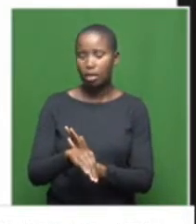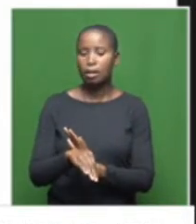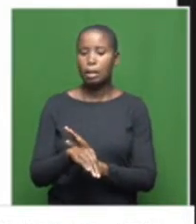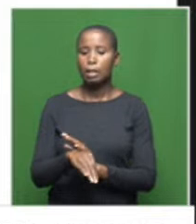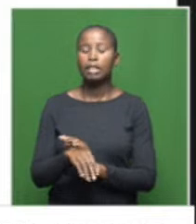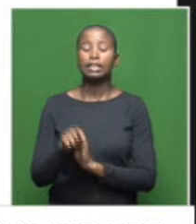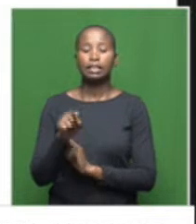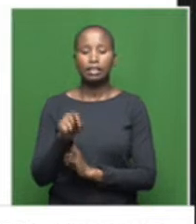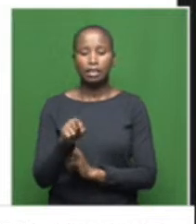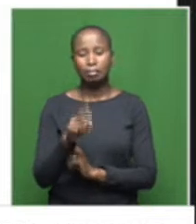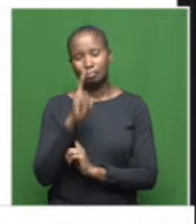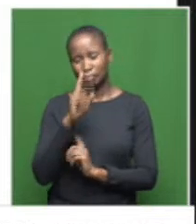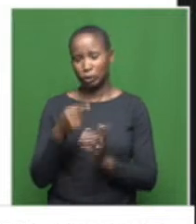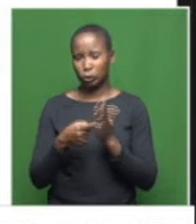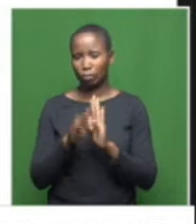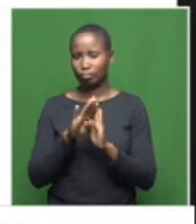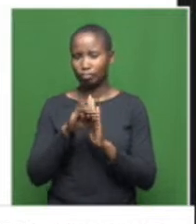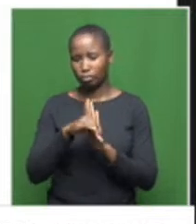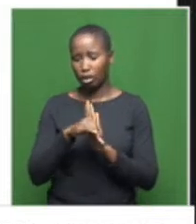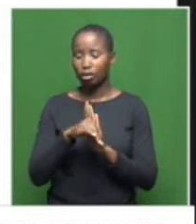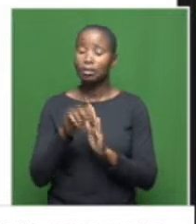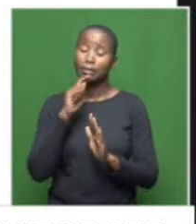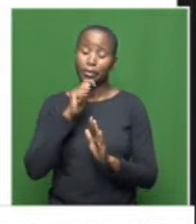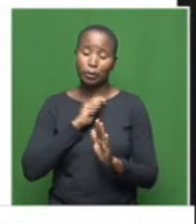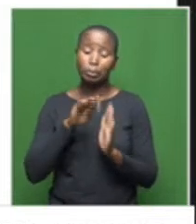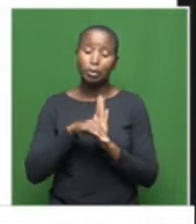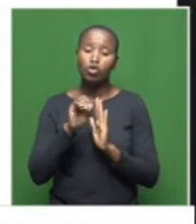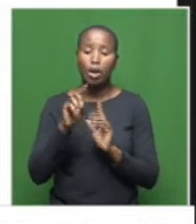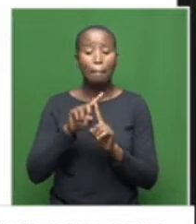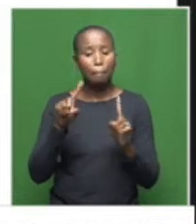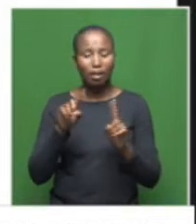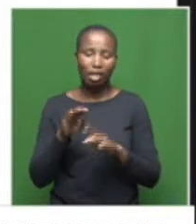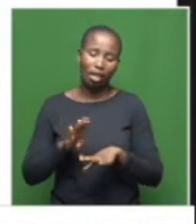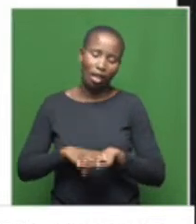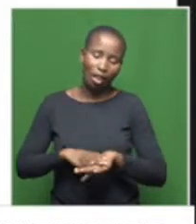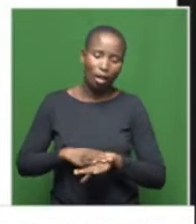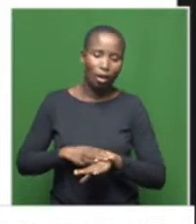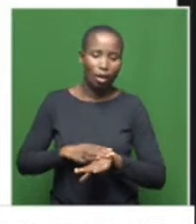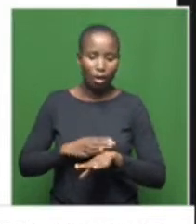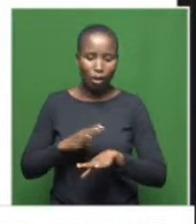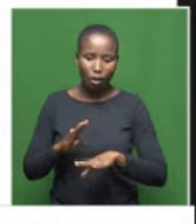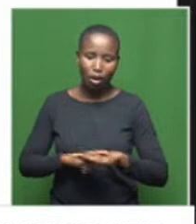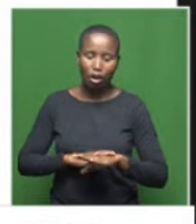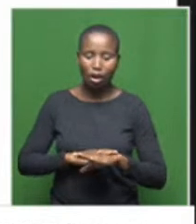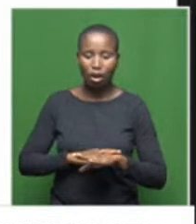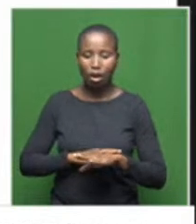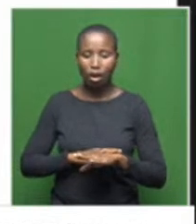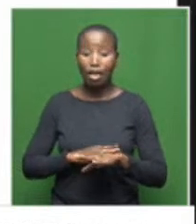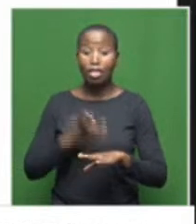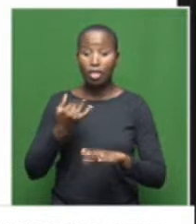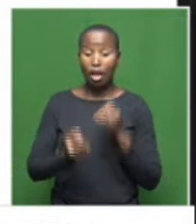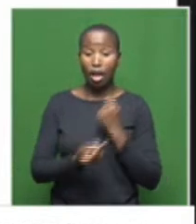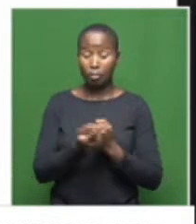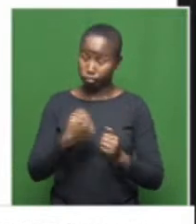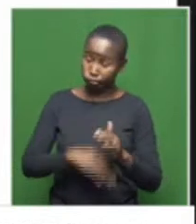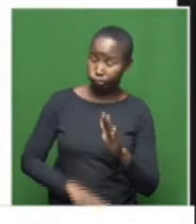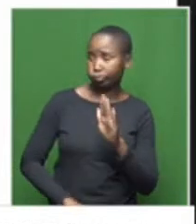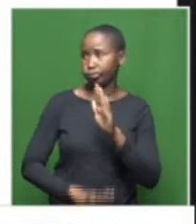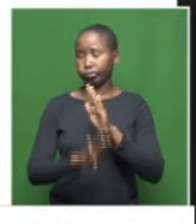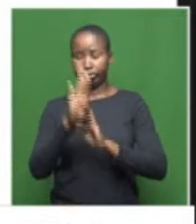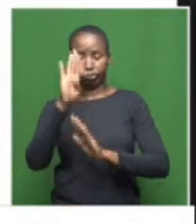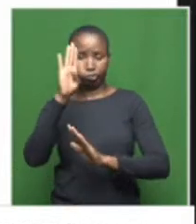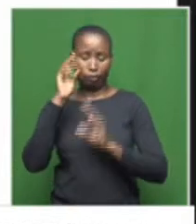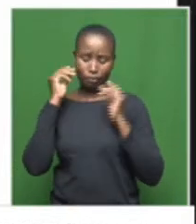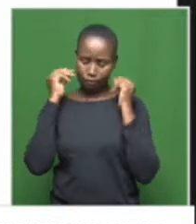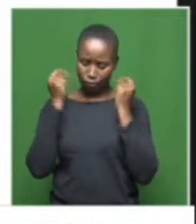been, the decrease has been slower than what we've seen in previous waves. So we had this very rapid rise with, when